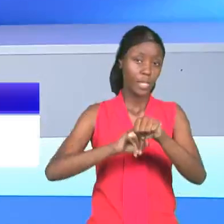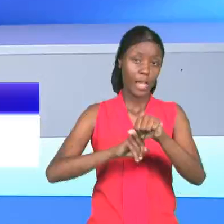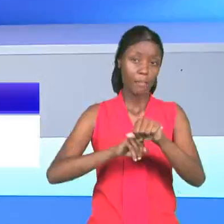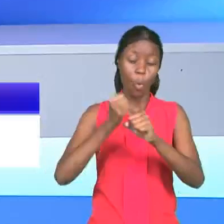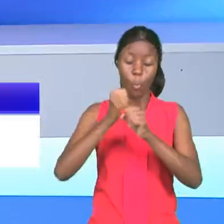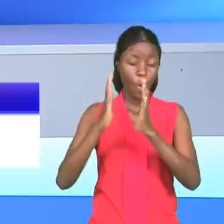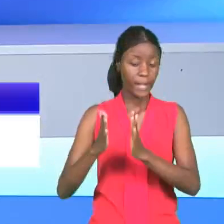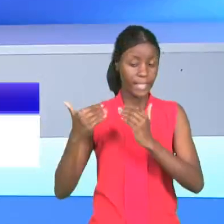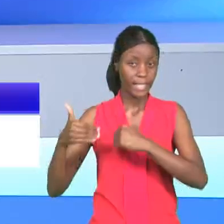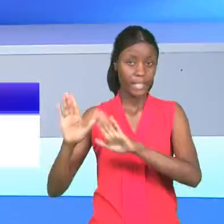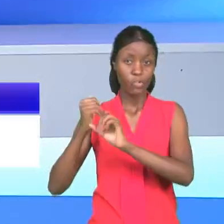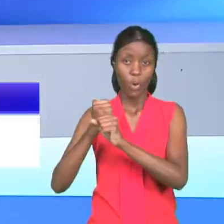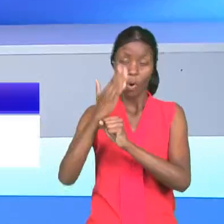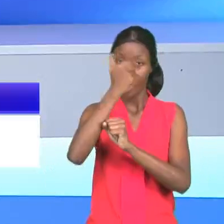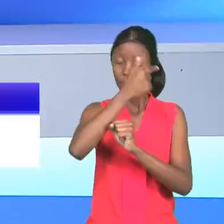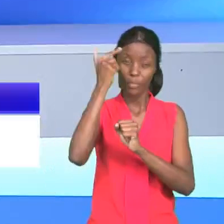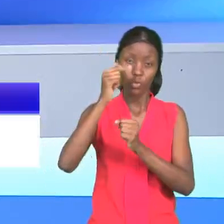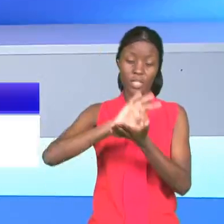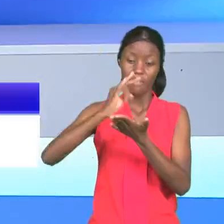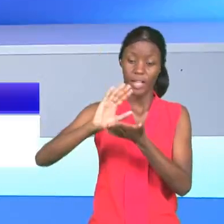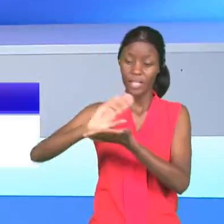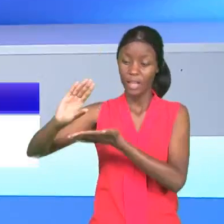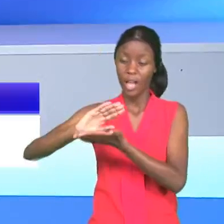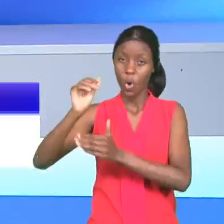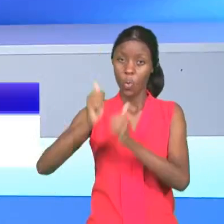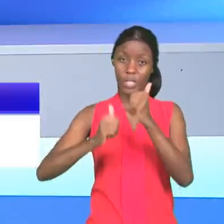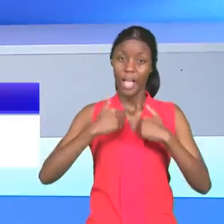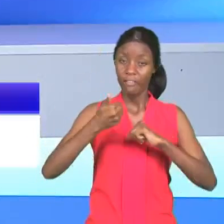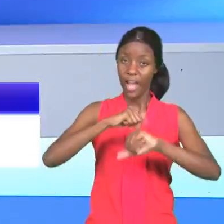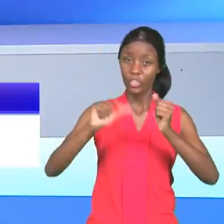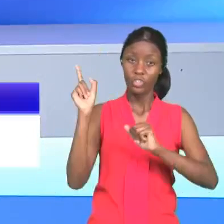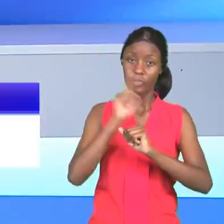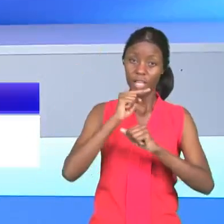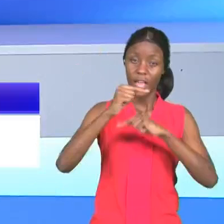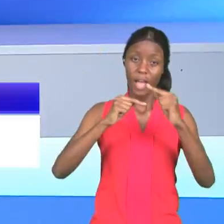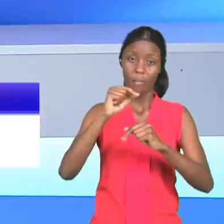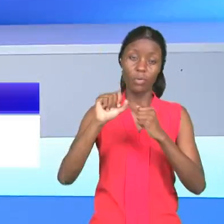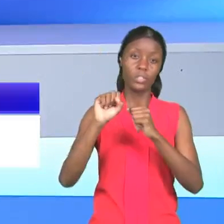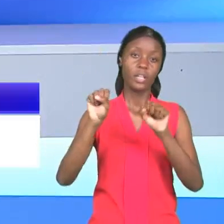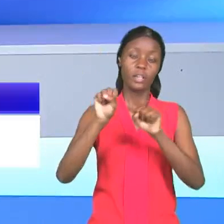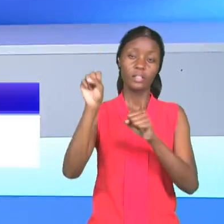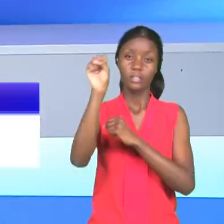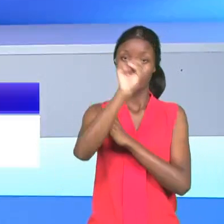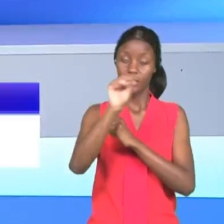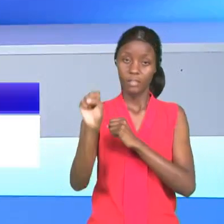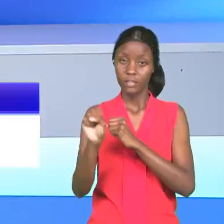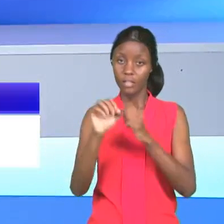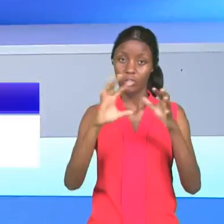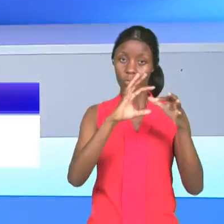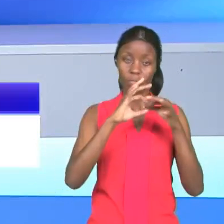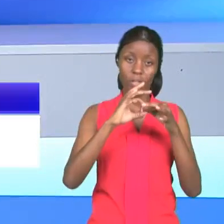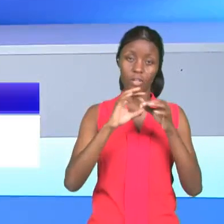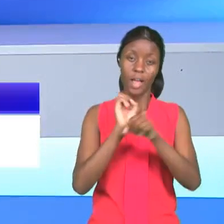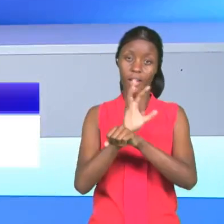to protest delayed fund disbursements enacted by resolutions from the State Corporation Advisory Committee passed in